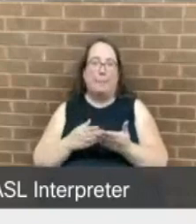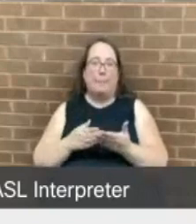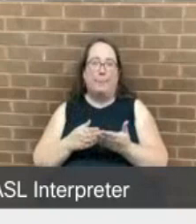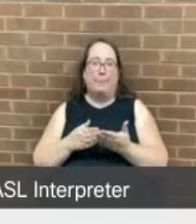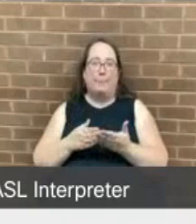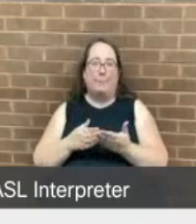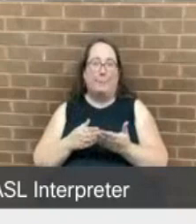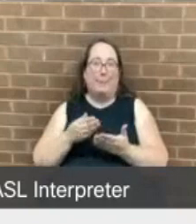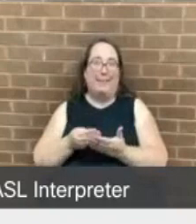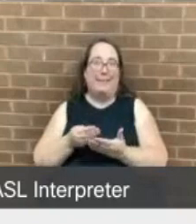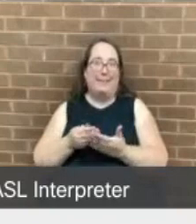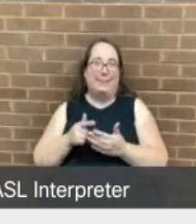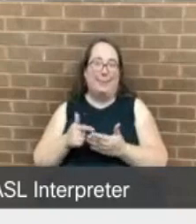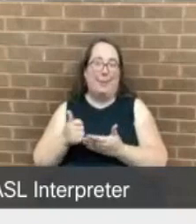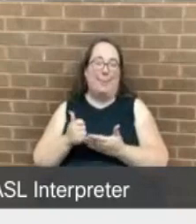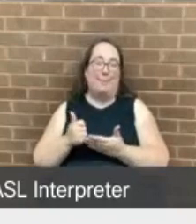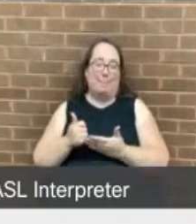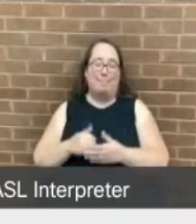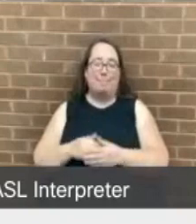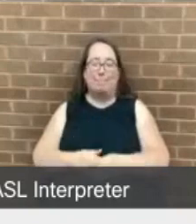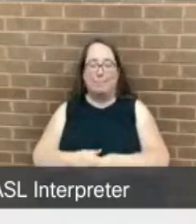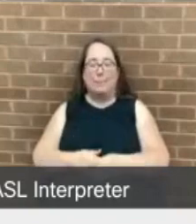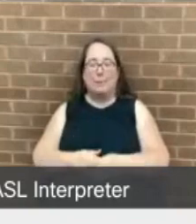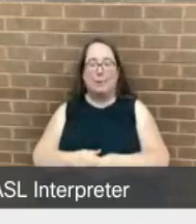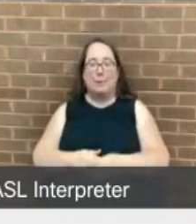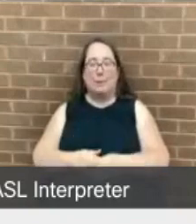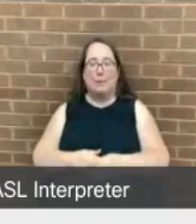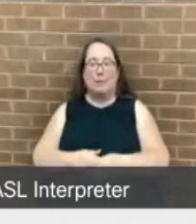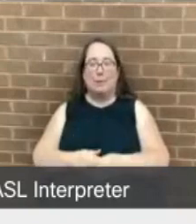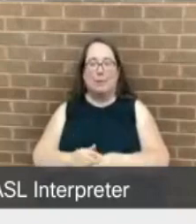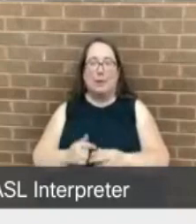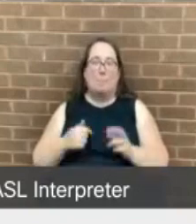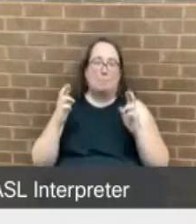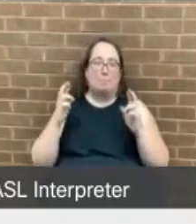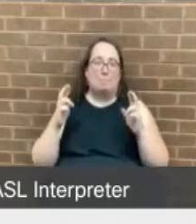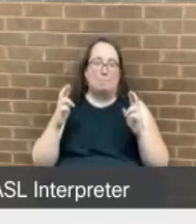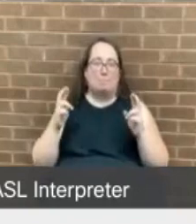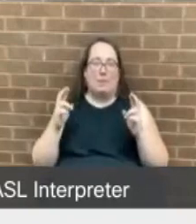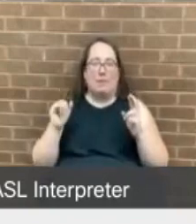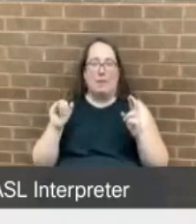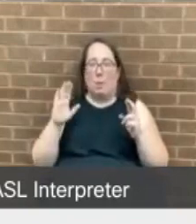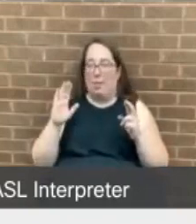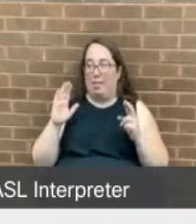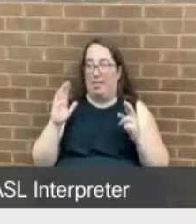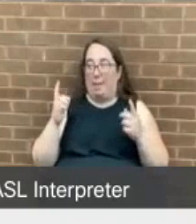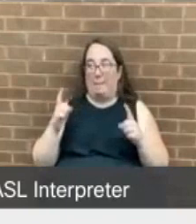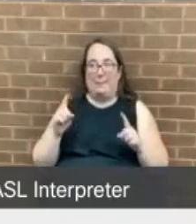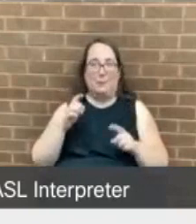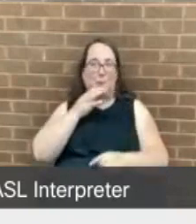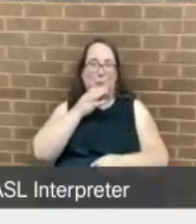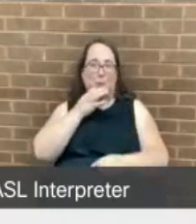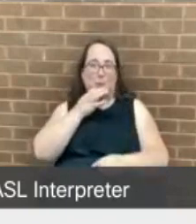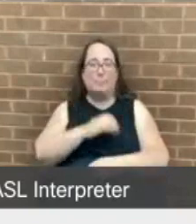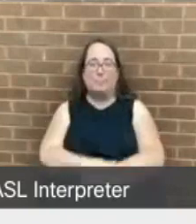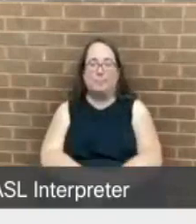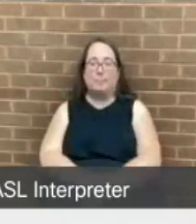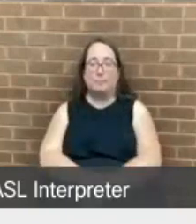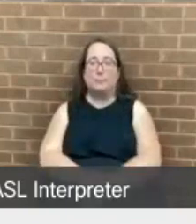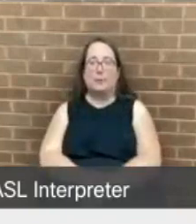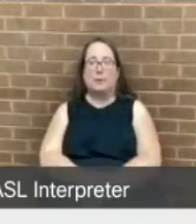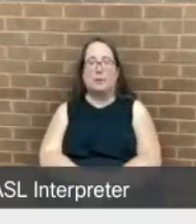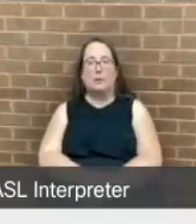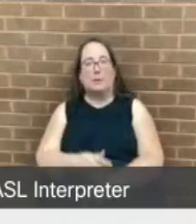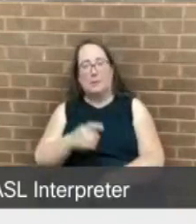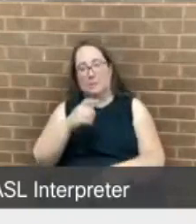dollars to kind of help us out there. And I think at least I'm holding up hope that that's going to be coming forward for us. I hope so